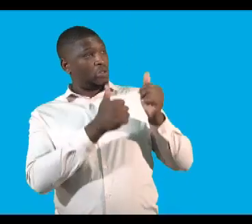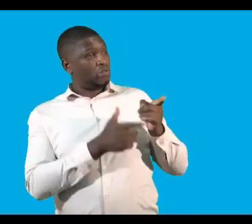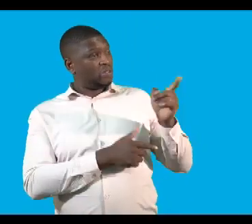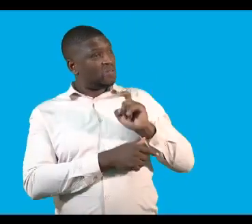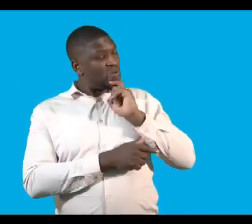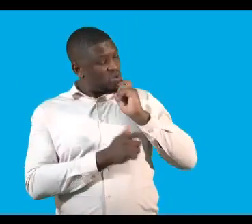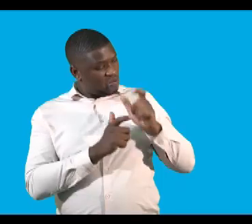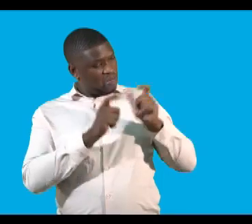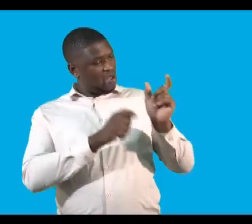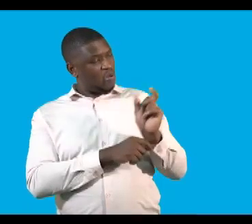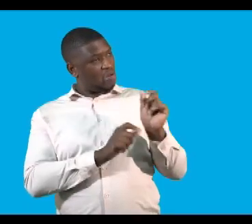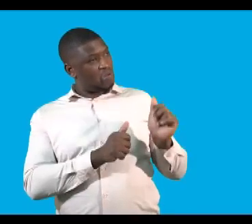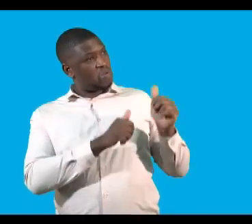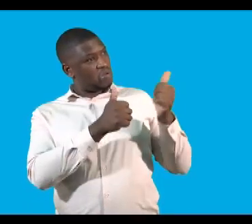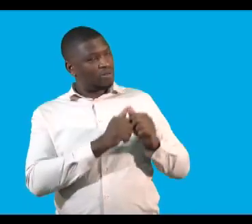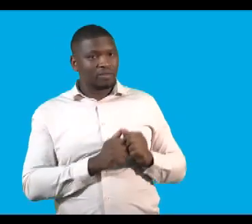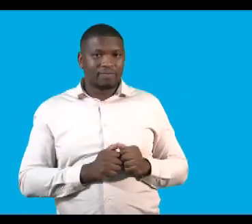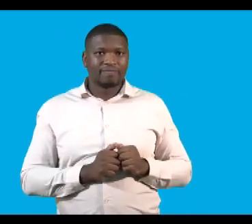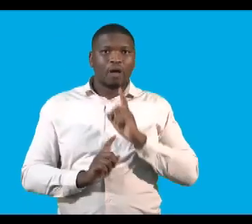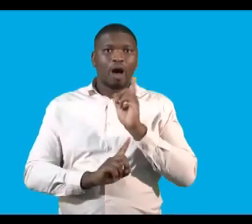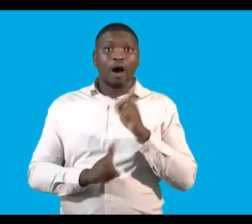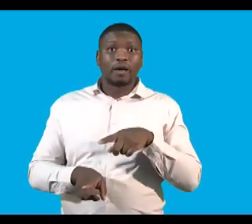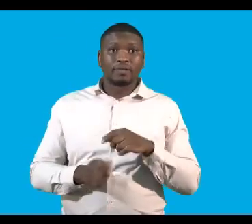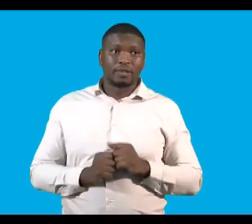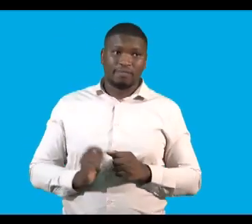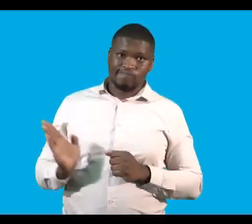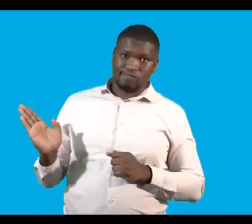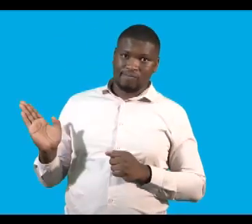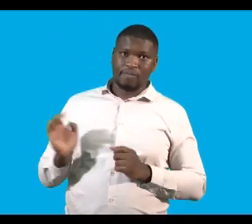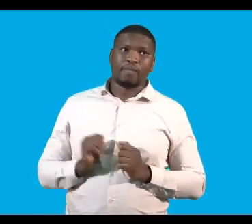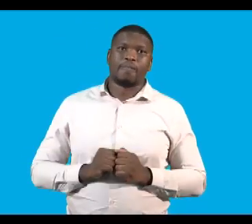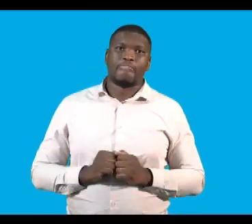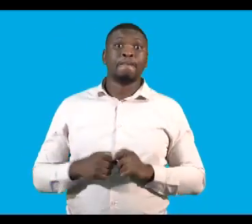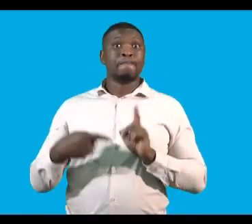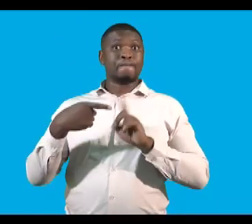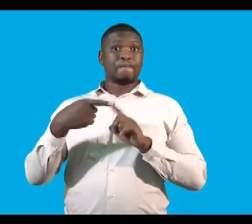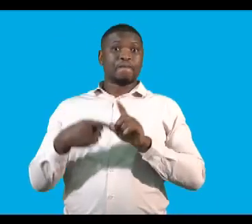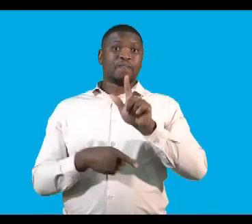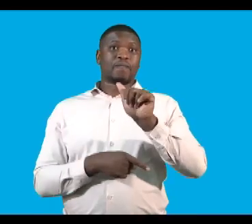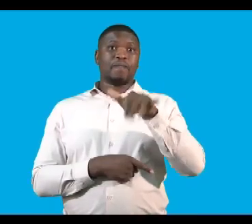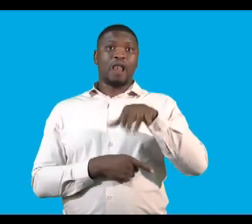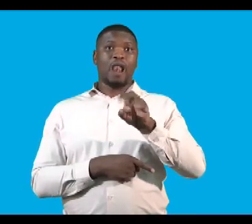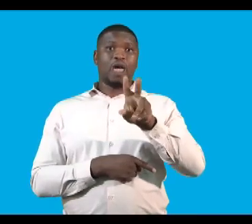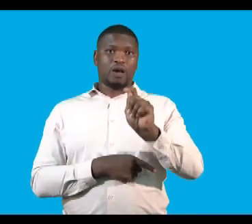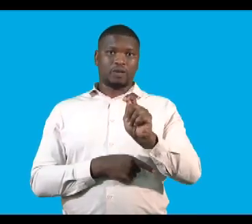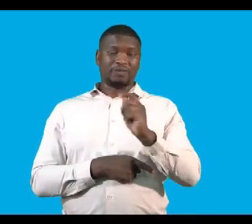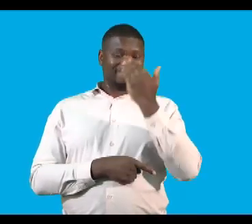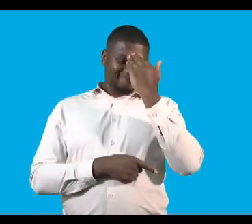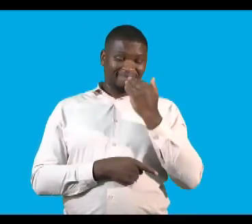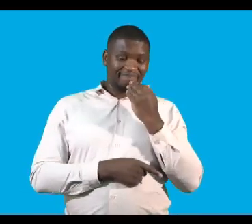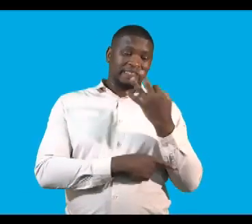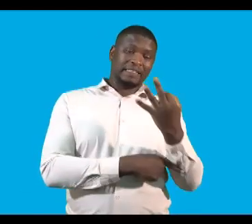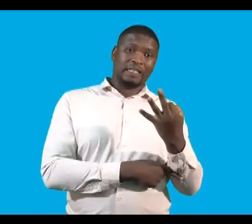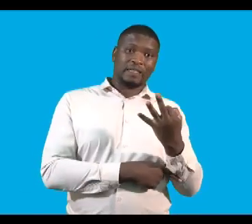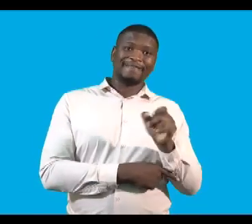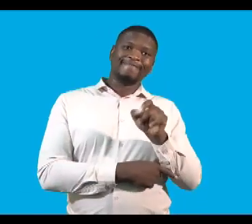big word. Let's look at the answer. So one technique is layout. In frame 3, the cartoonist uses that to